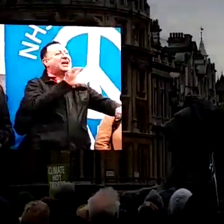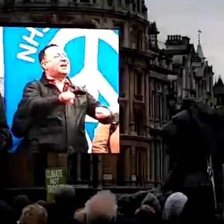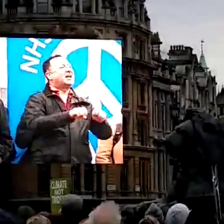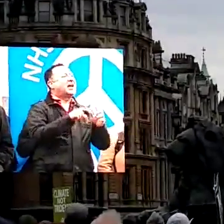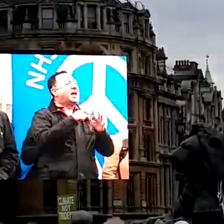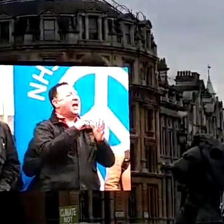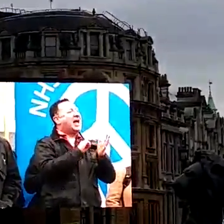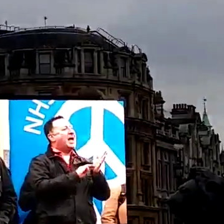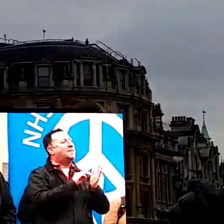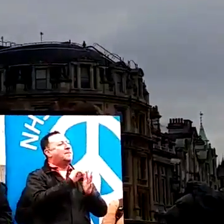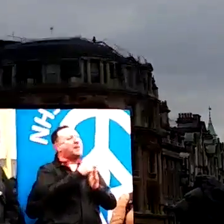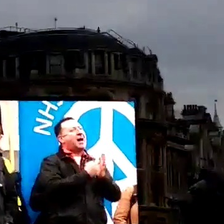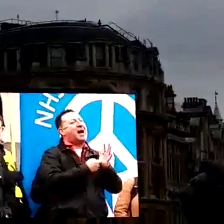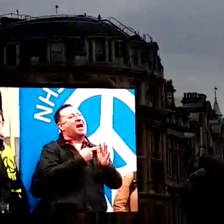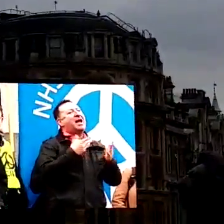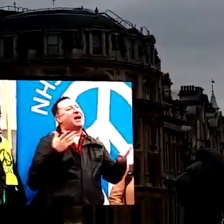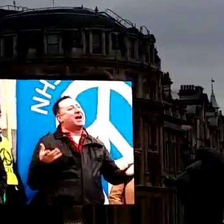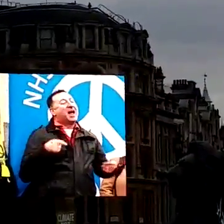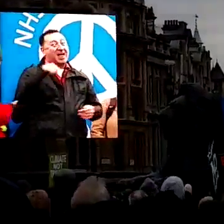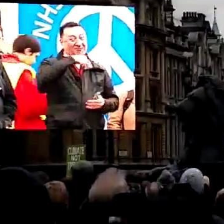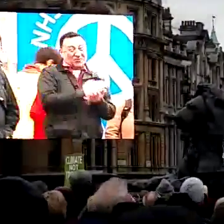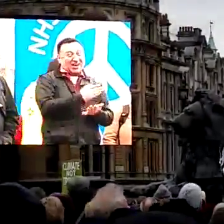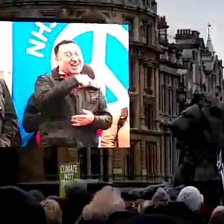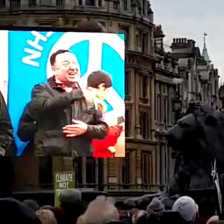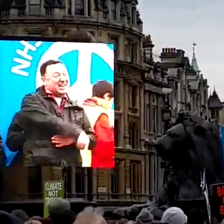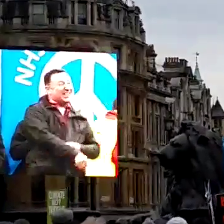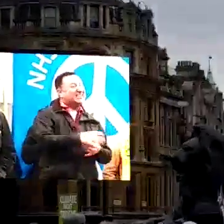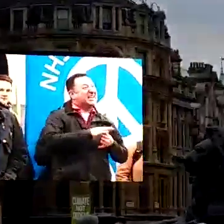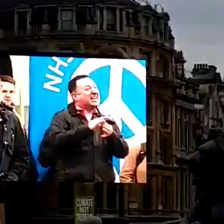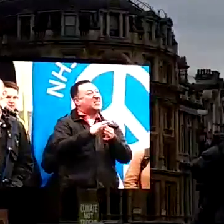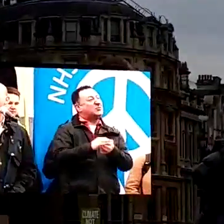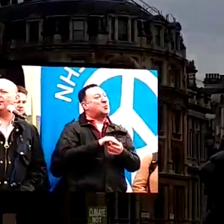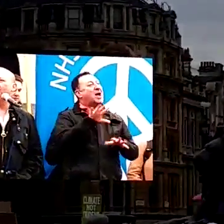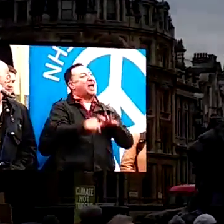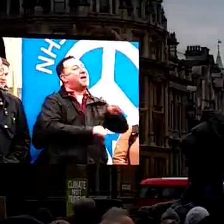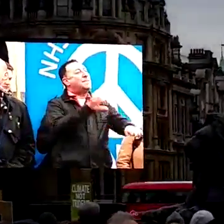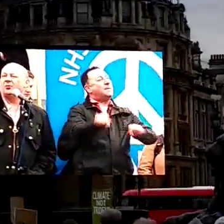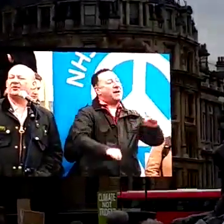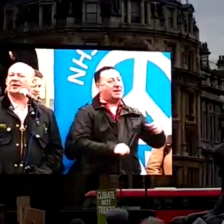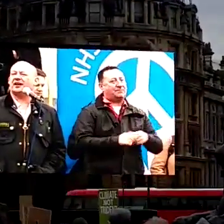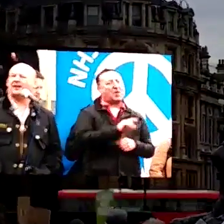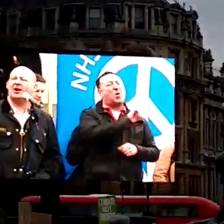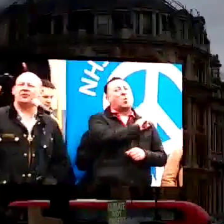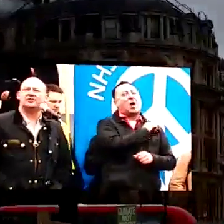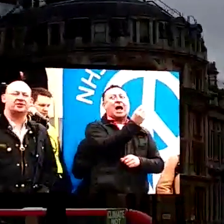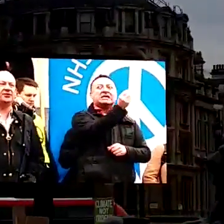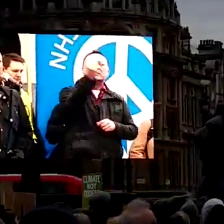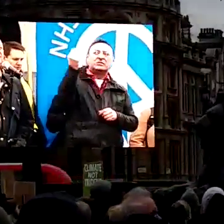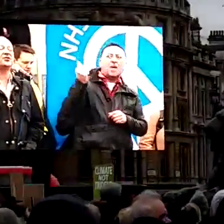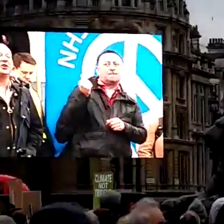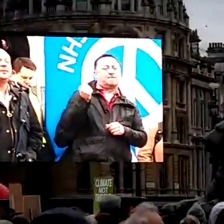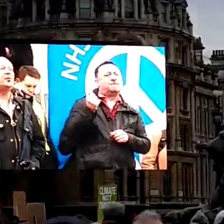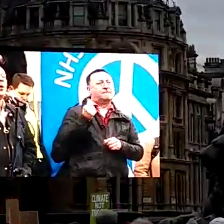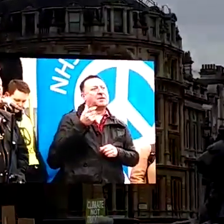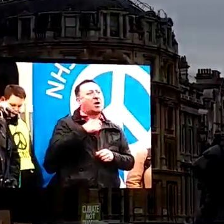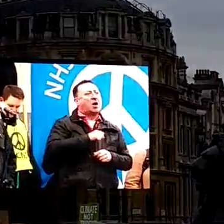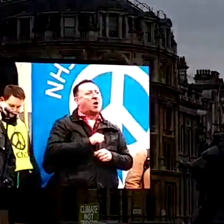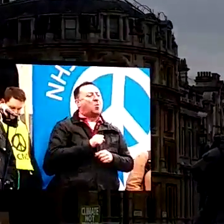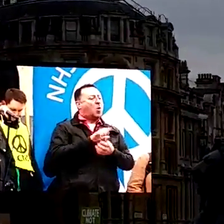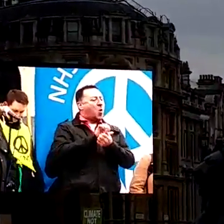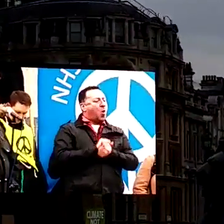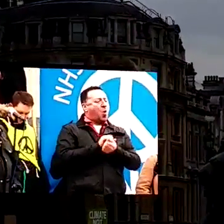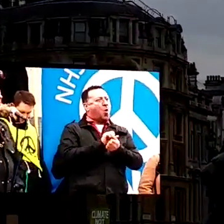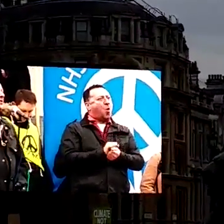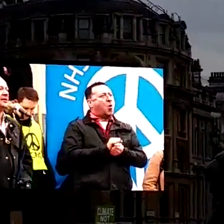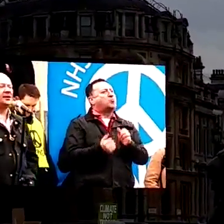and the empire is what this is all about. Because there are those people who want to cling on to stupid